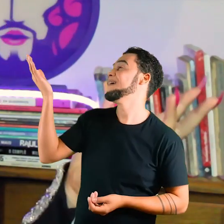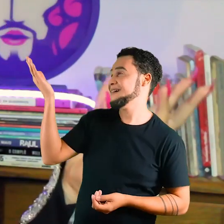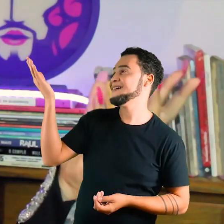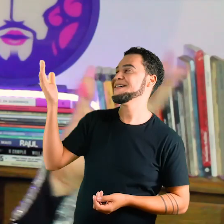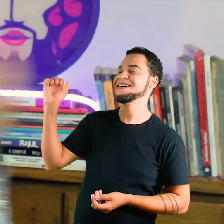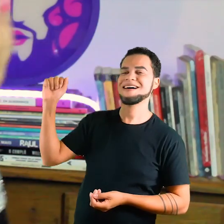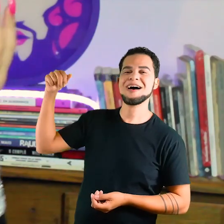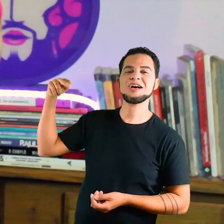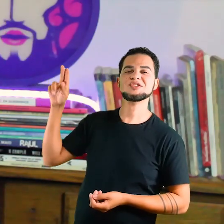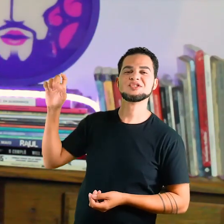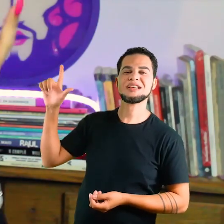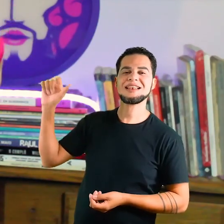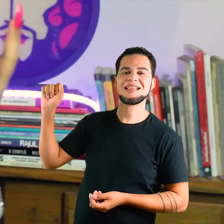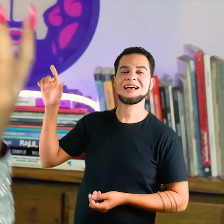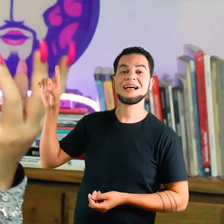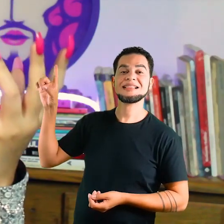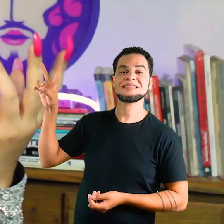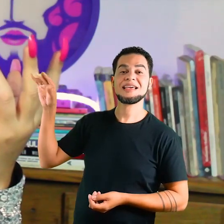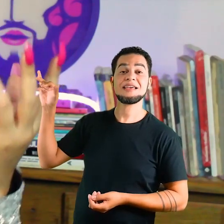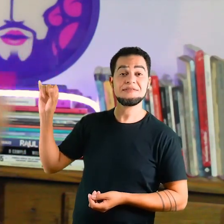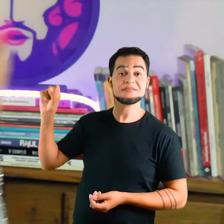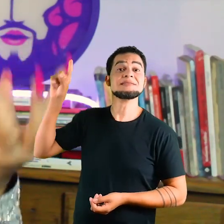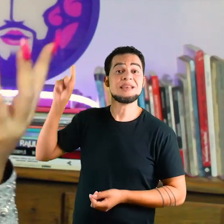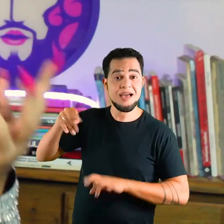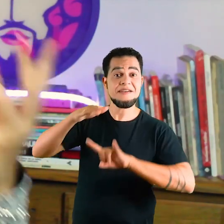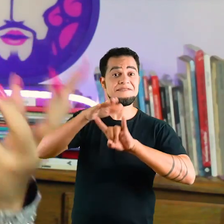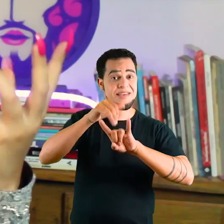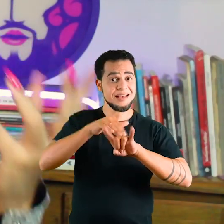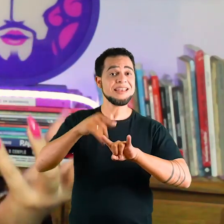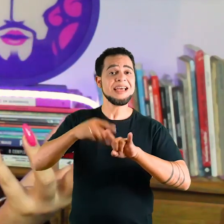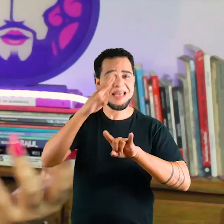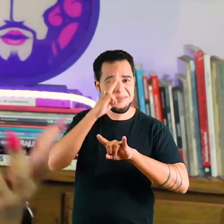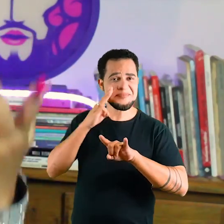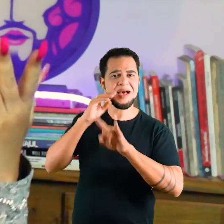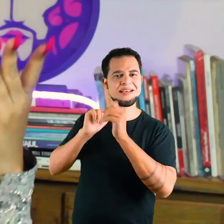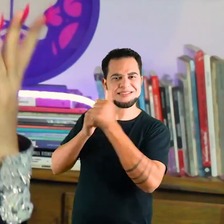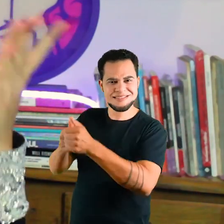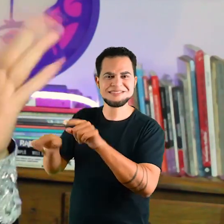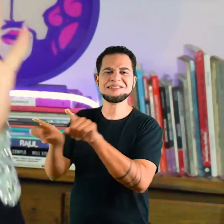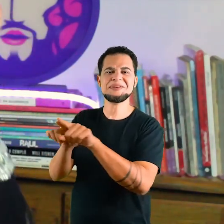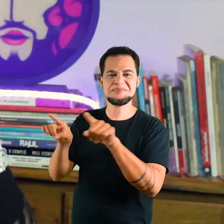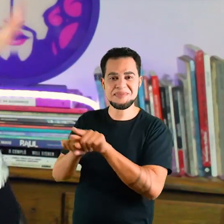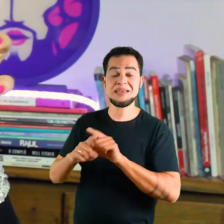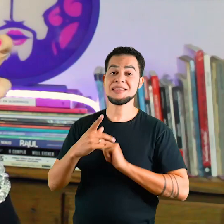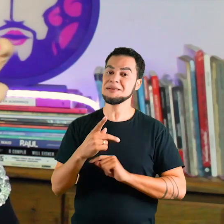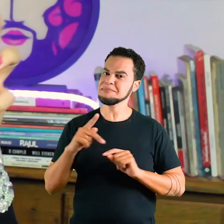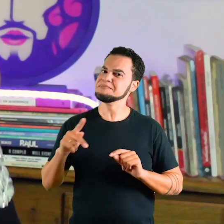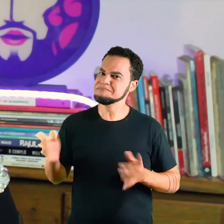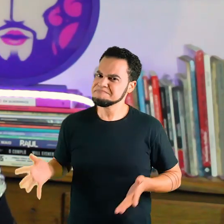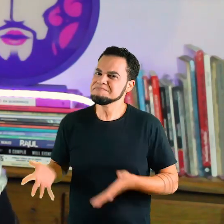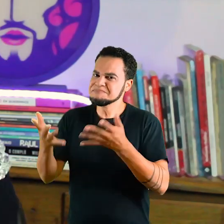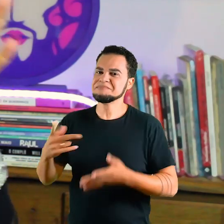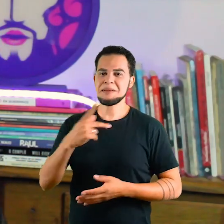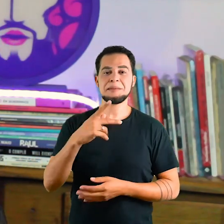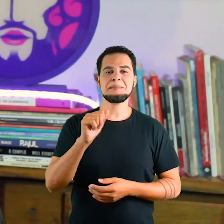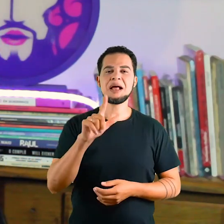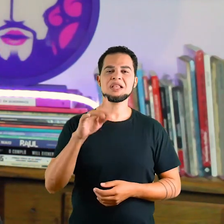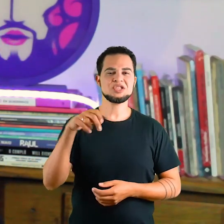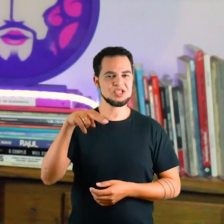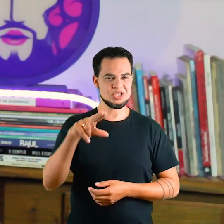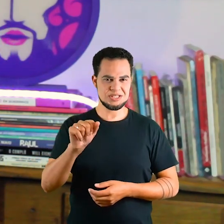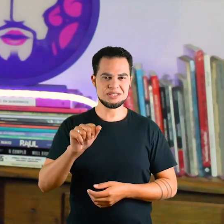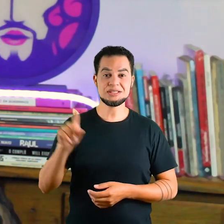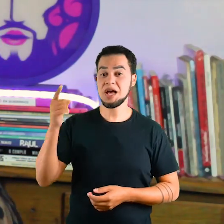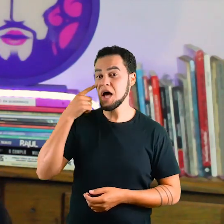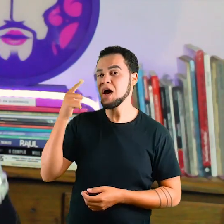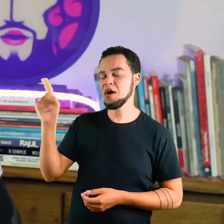Angela Davis, que é vegana e é marxista também, pró-palestina. E Olhem esse